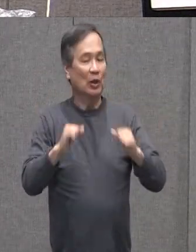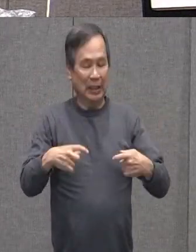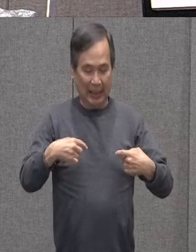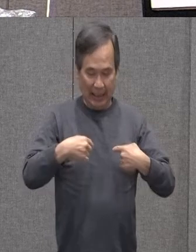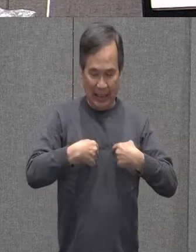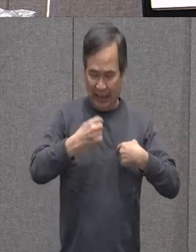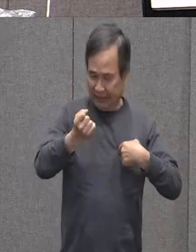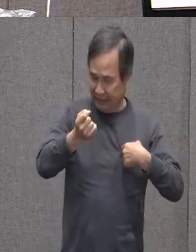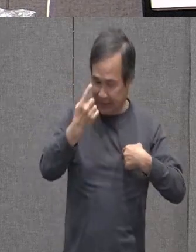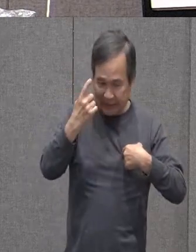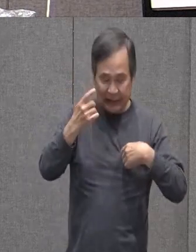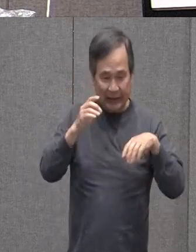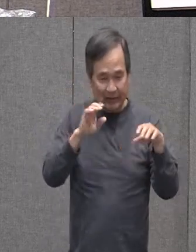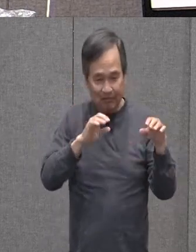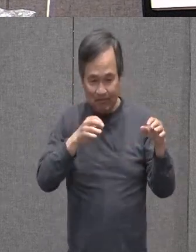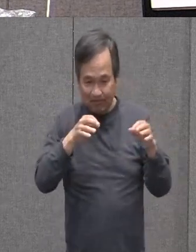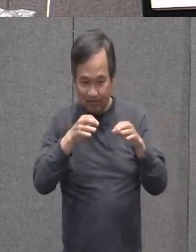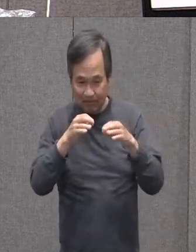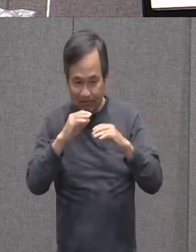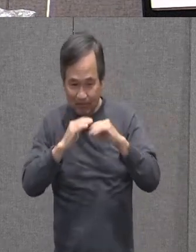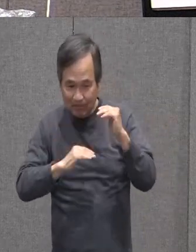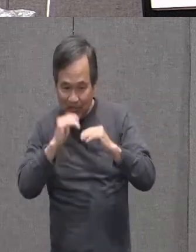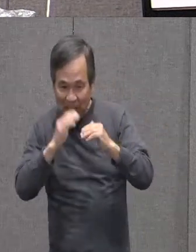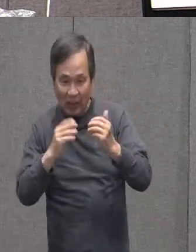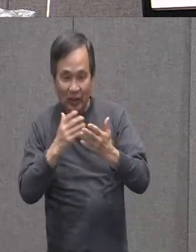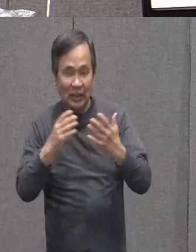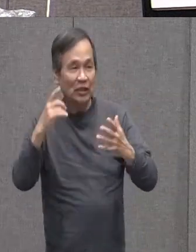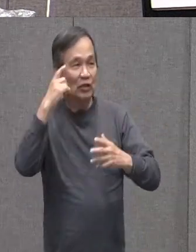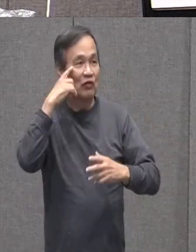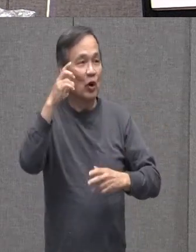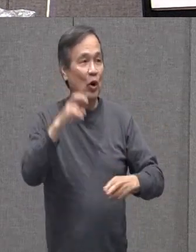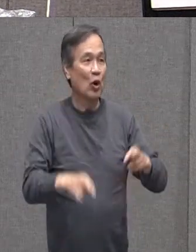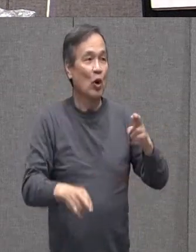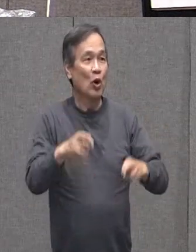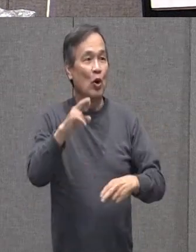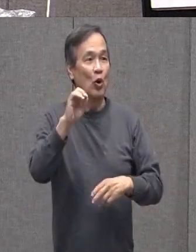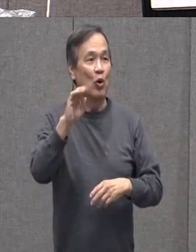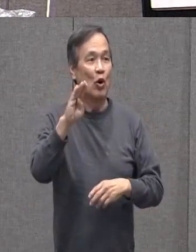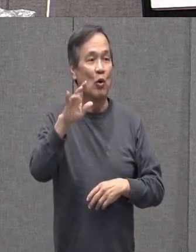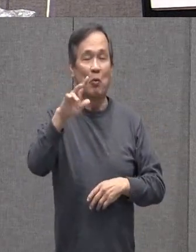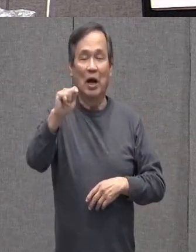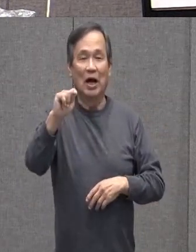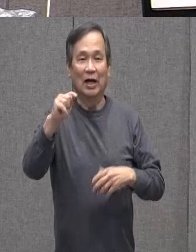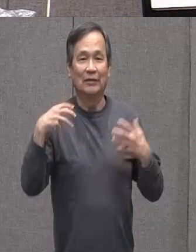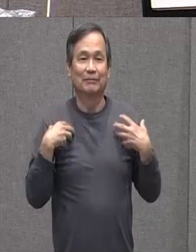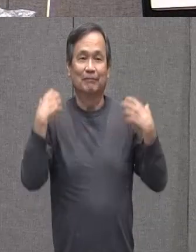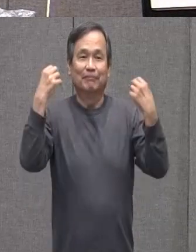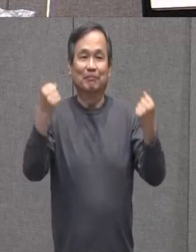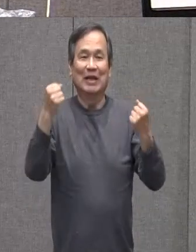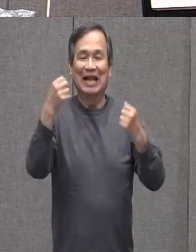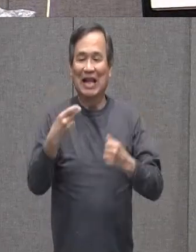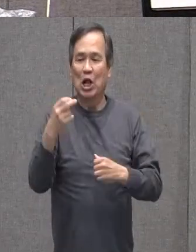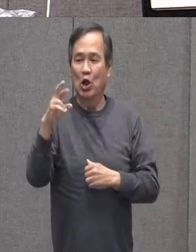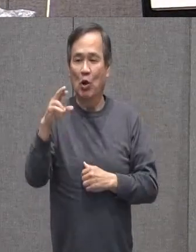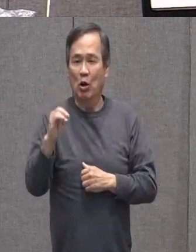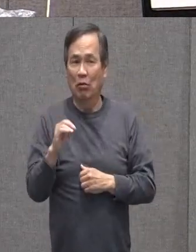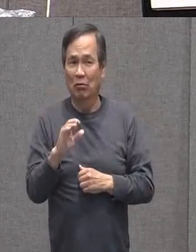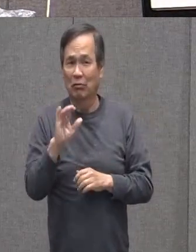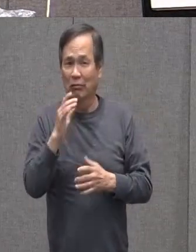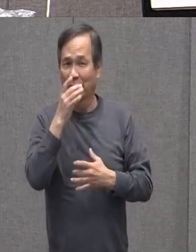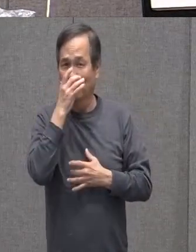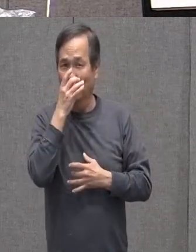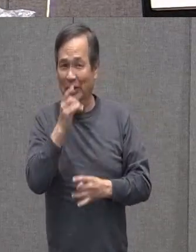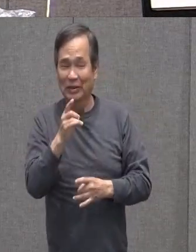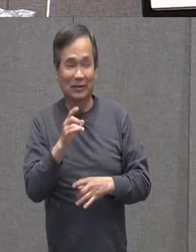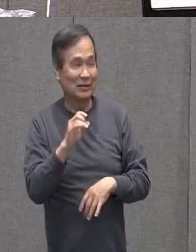and design tasks for a robot hero? Ooh, a robot hero. I'm so excited to know what that is all about. I